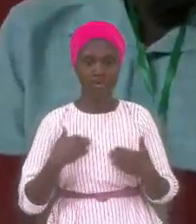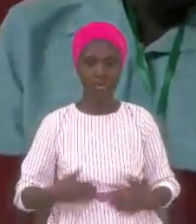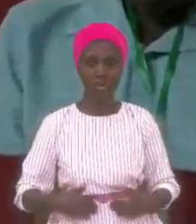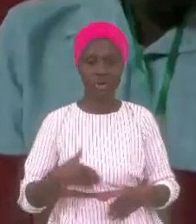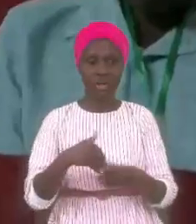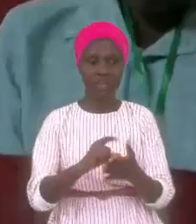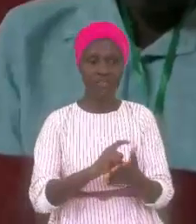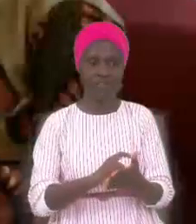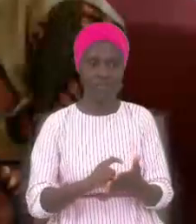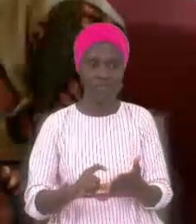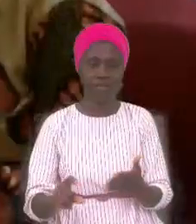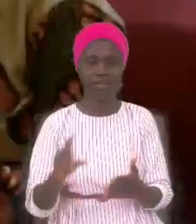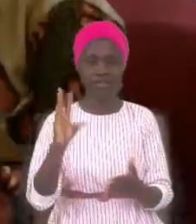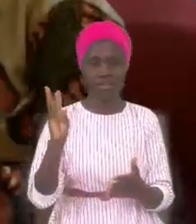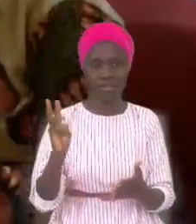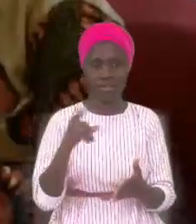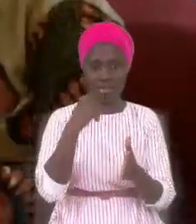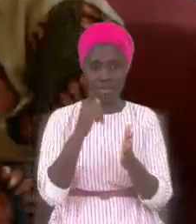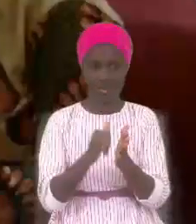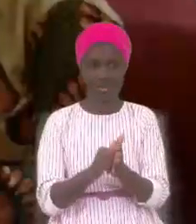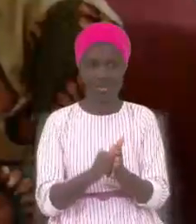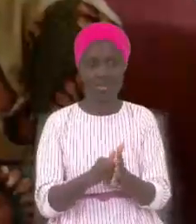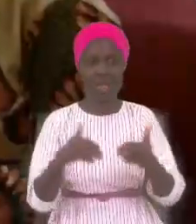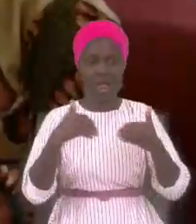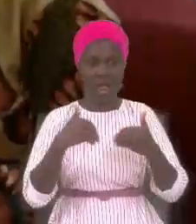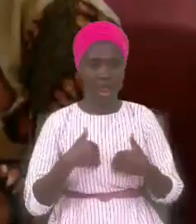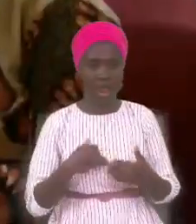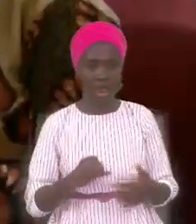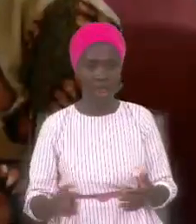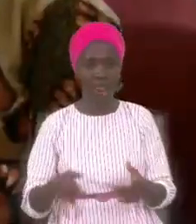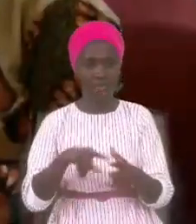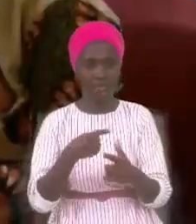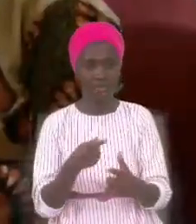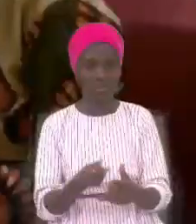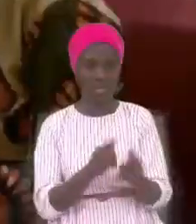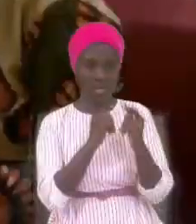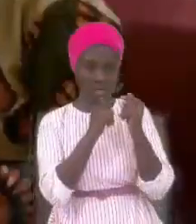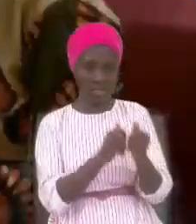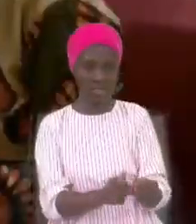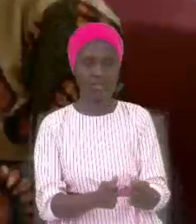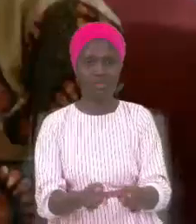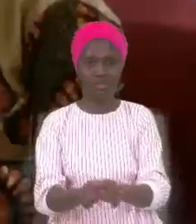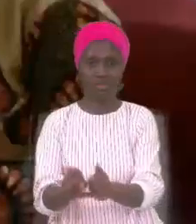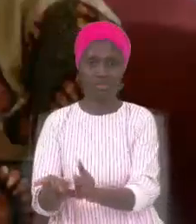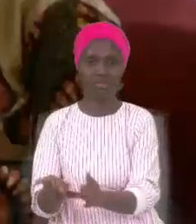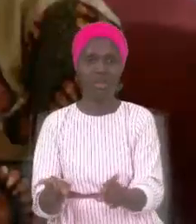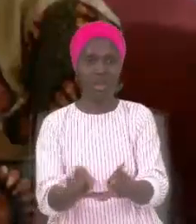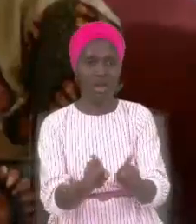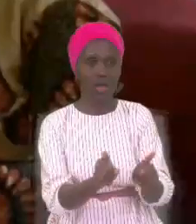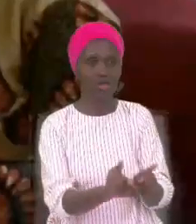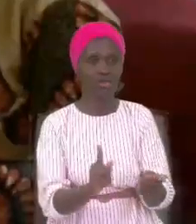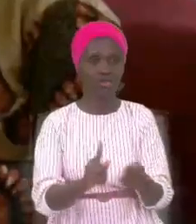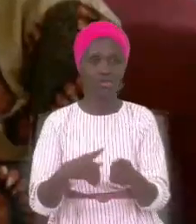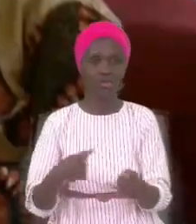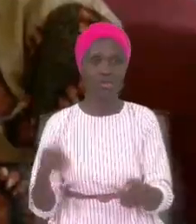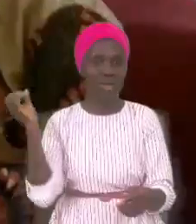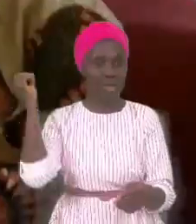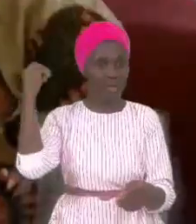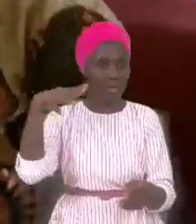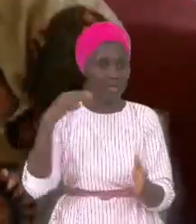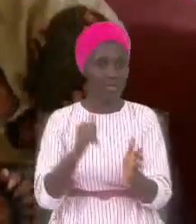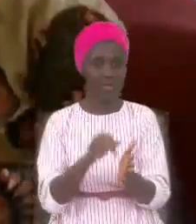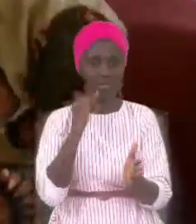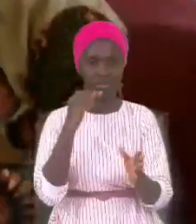says, even having then gifts differing according to the grace that is